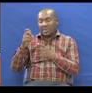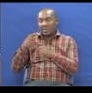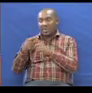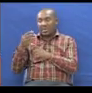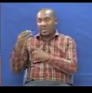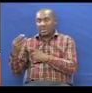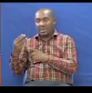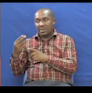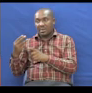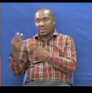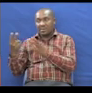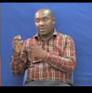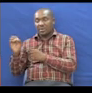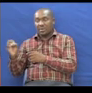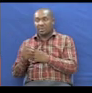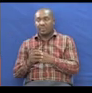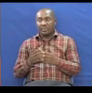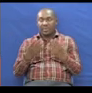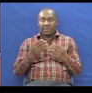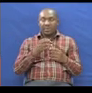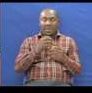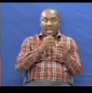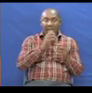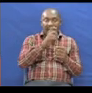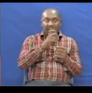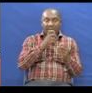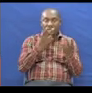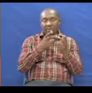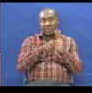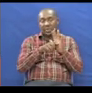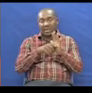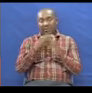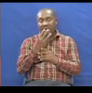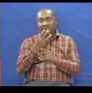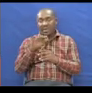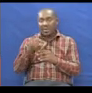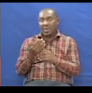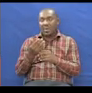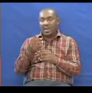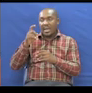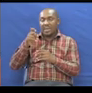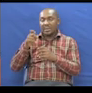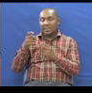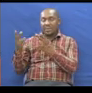x is equal to negative 3. You can see that the perfect square gives the same